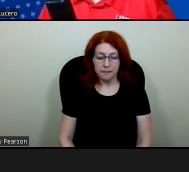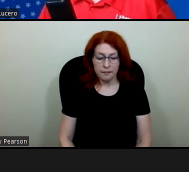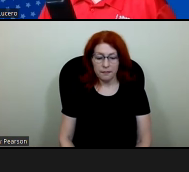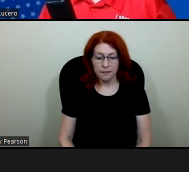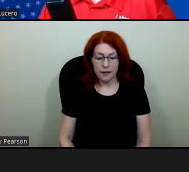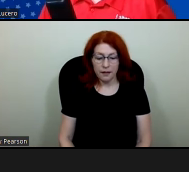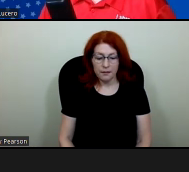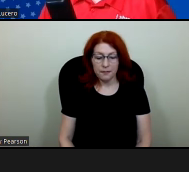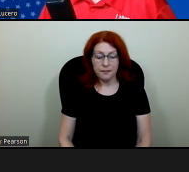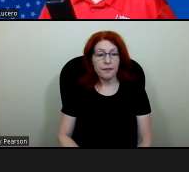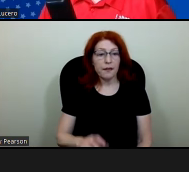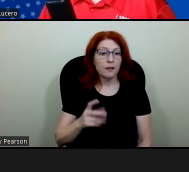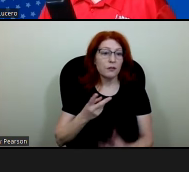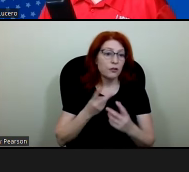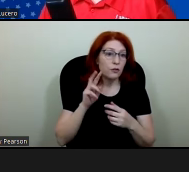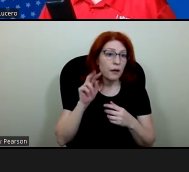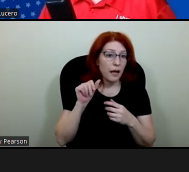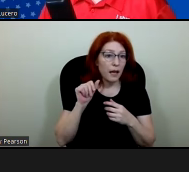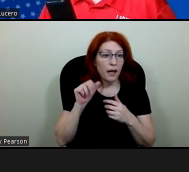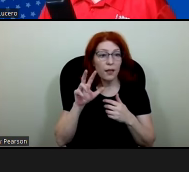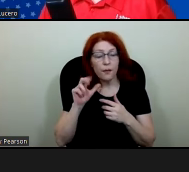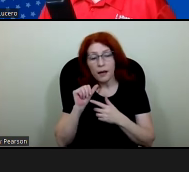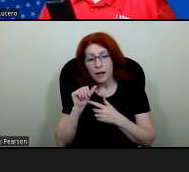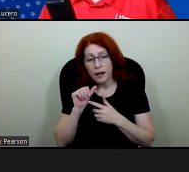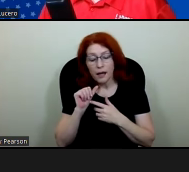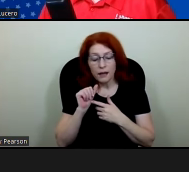So you have A, two A's, three A's.